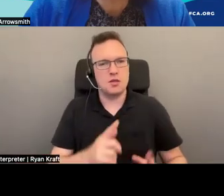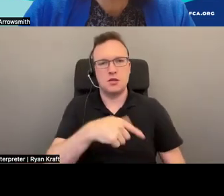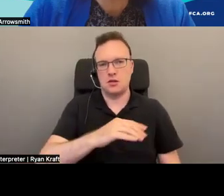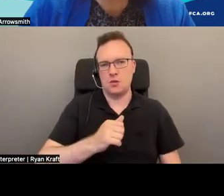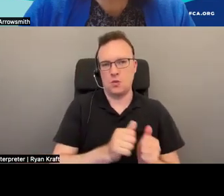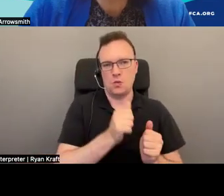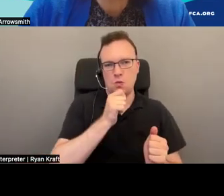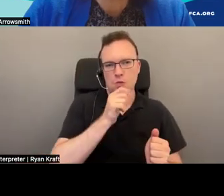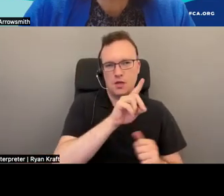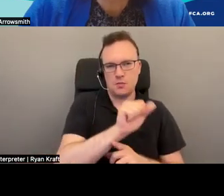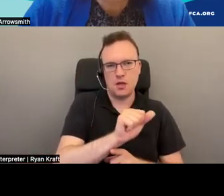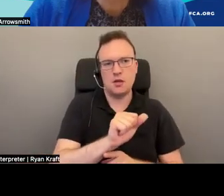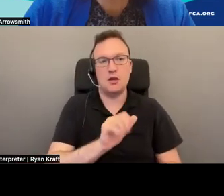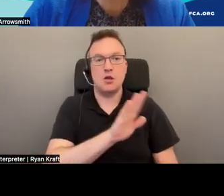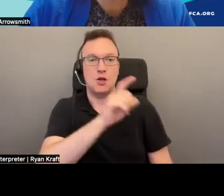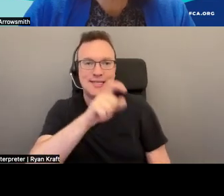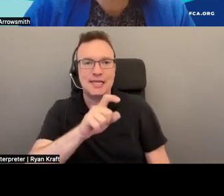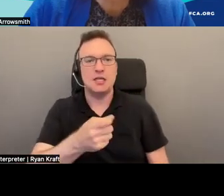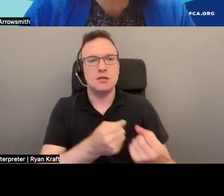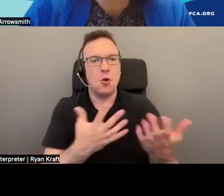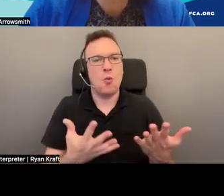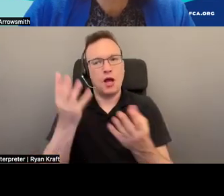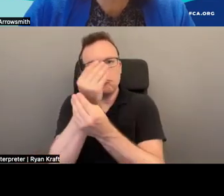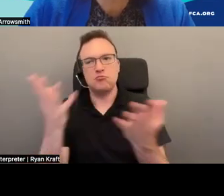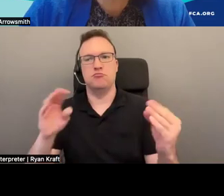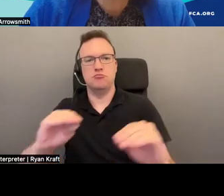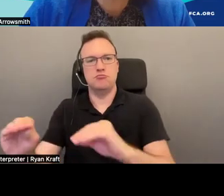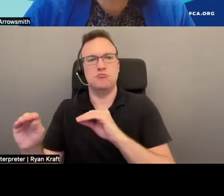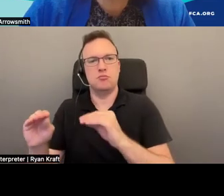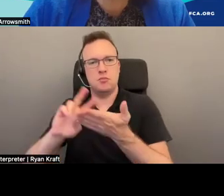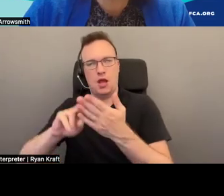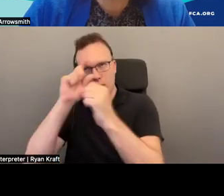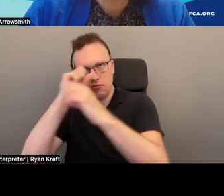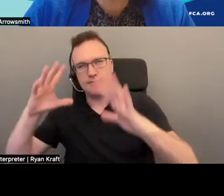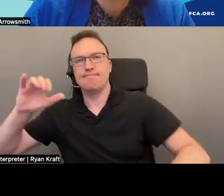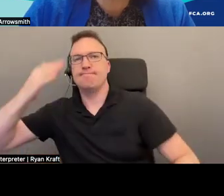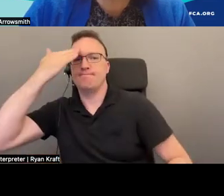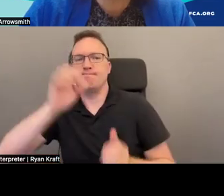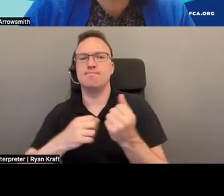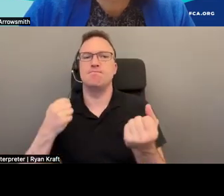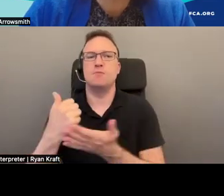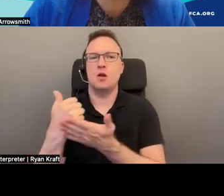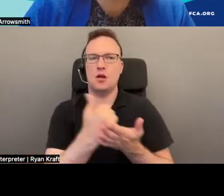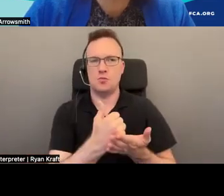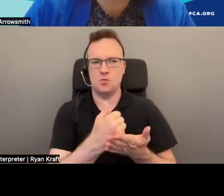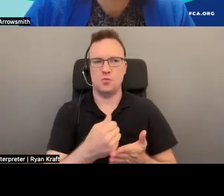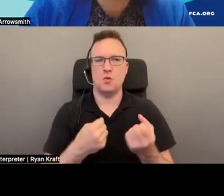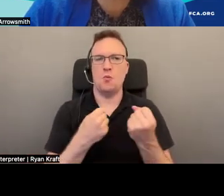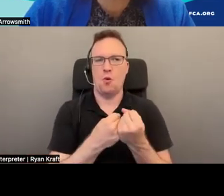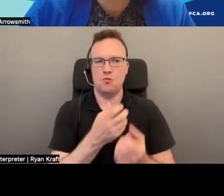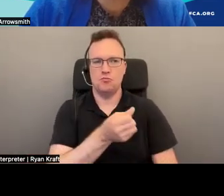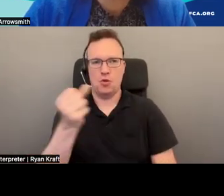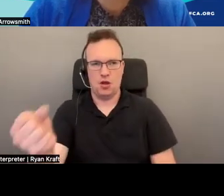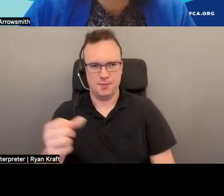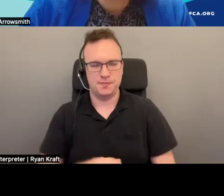their needs and what supports could be implemented to better help them. We're also engaging in a lot